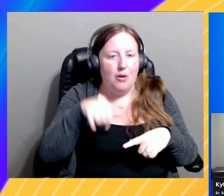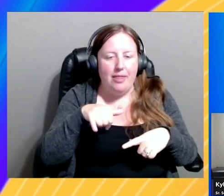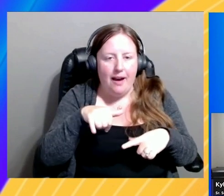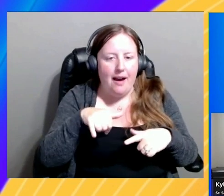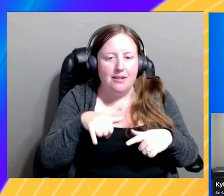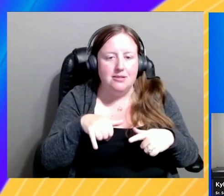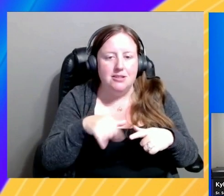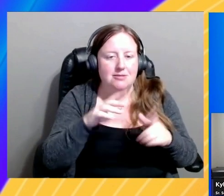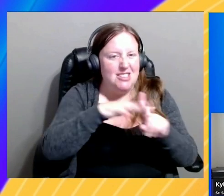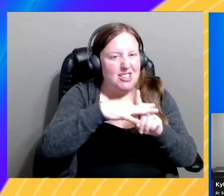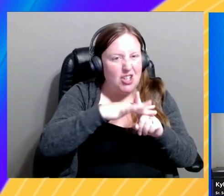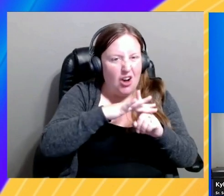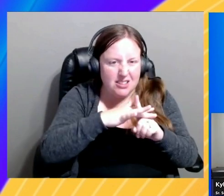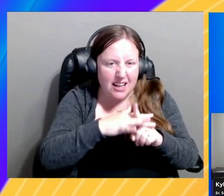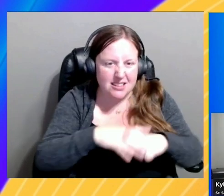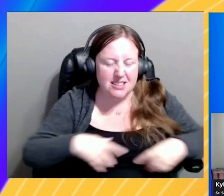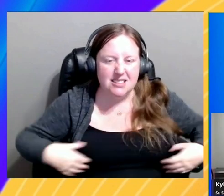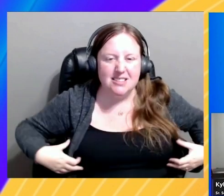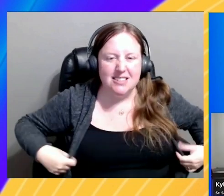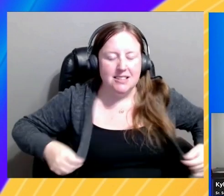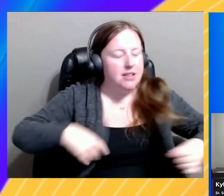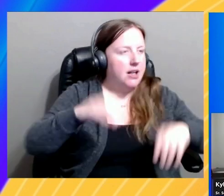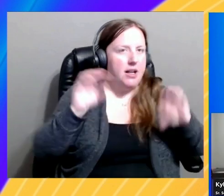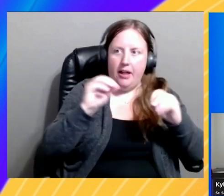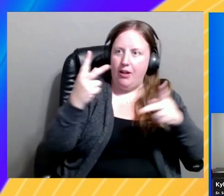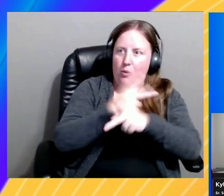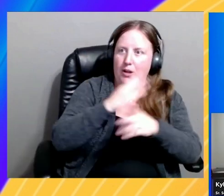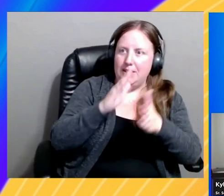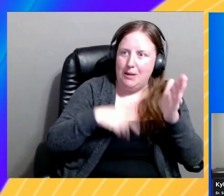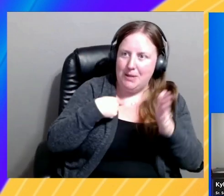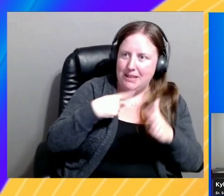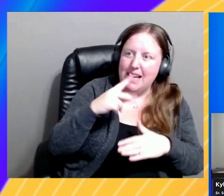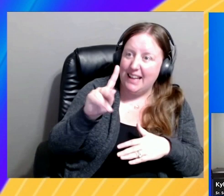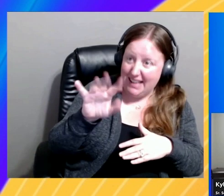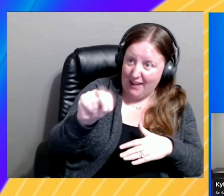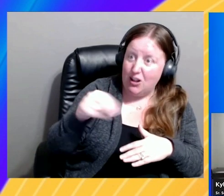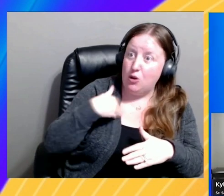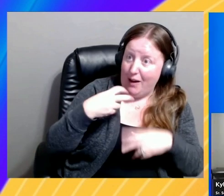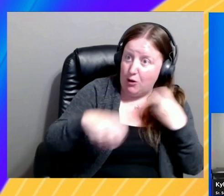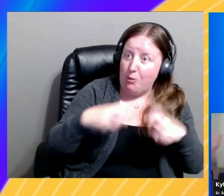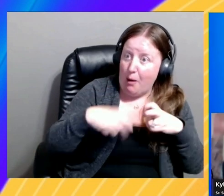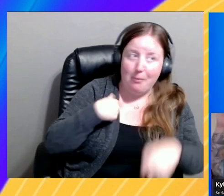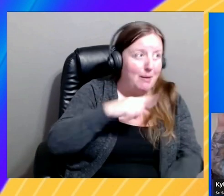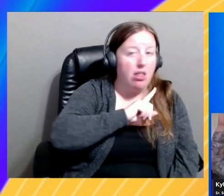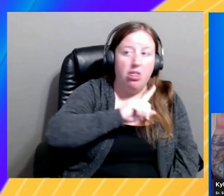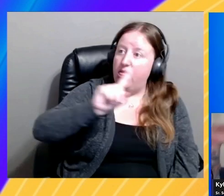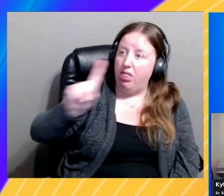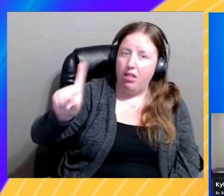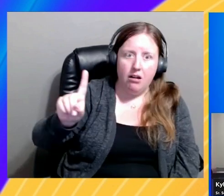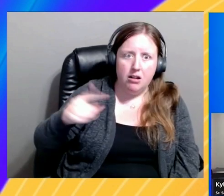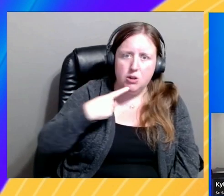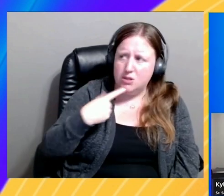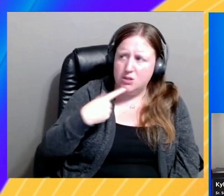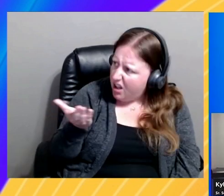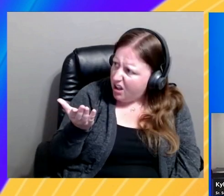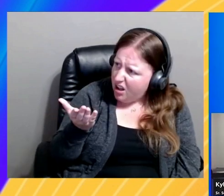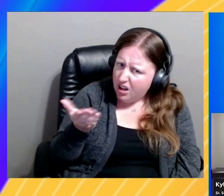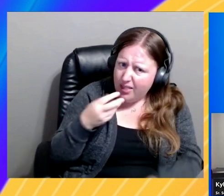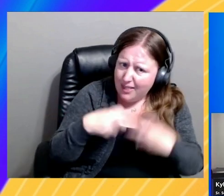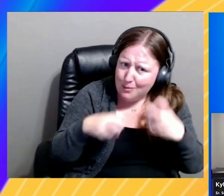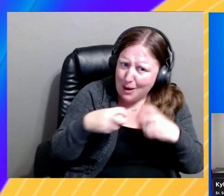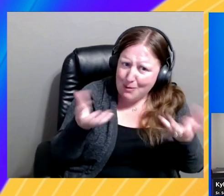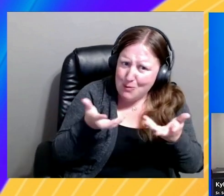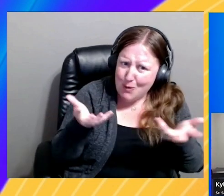And Yeah, nothing would be worse than me going, Kevin, you have a problem, and then just walking away. You'd be like, right, yeah, what? yeah. I